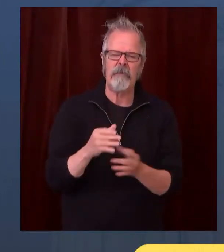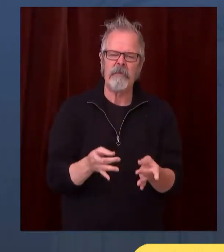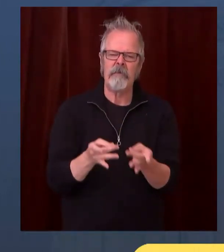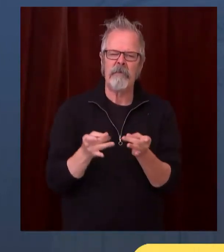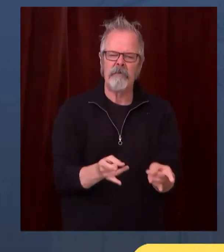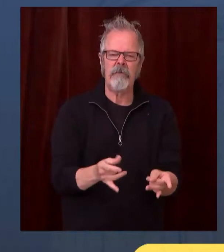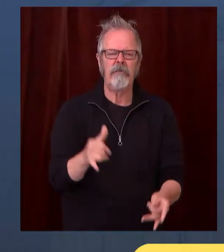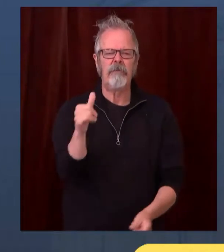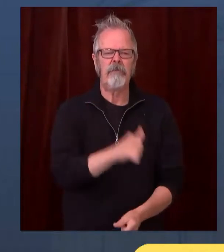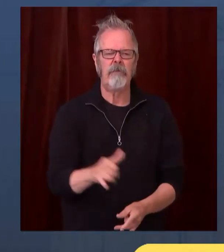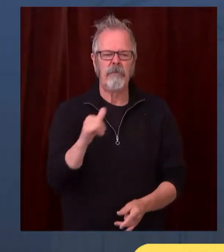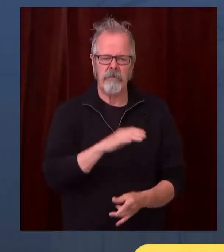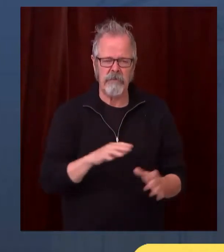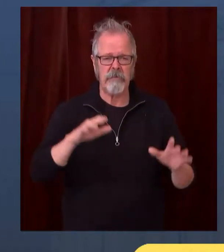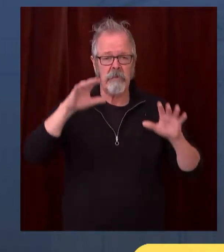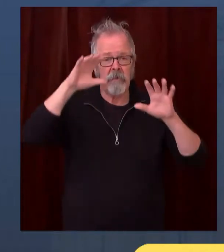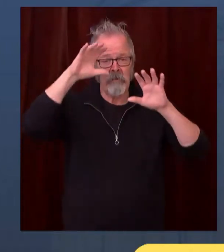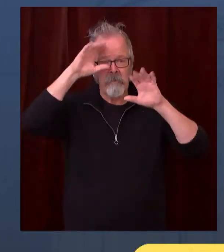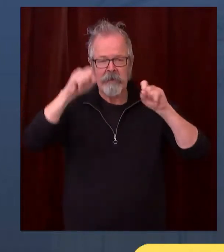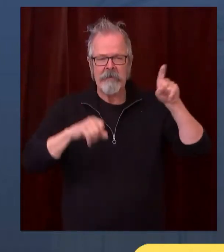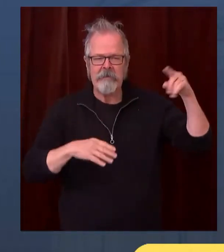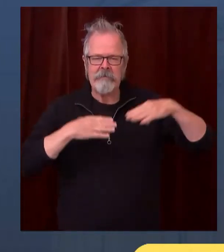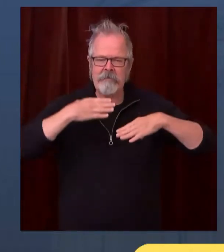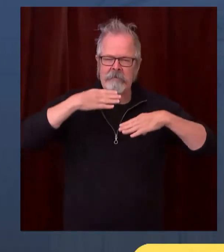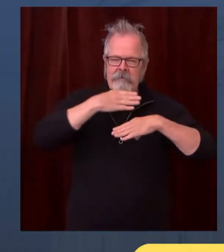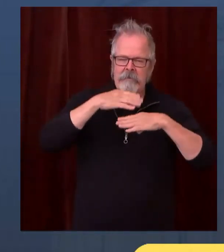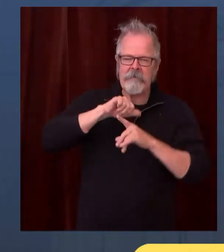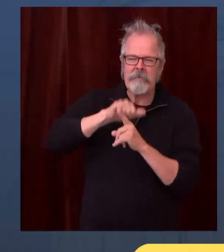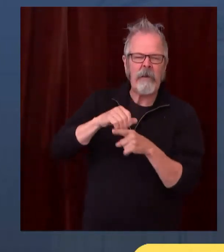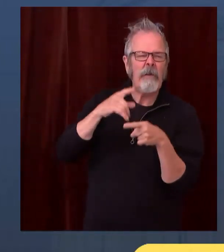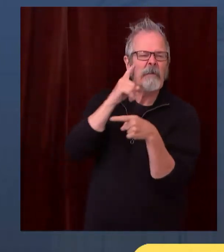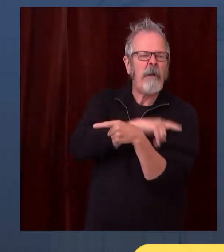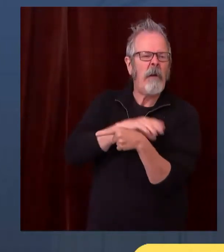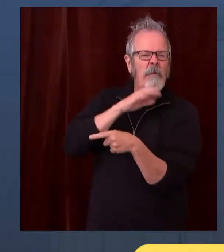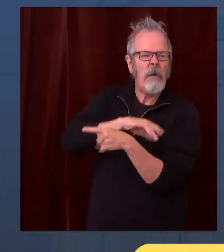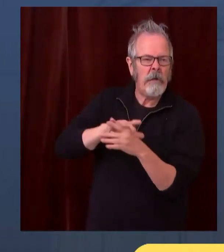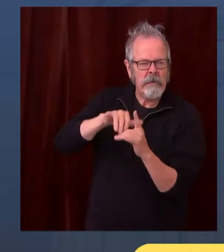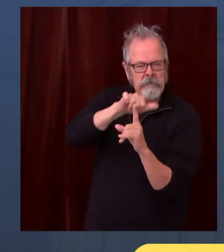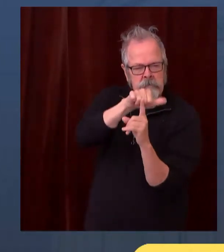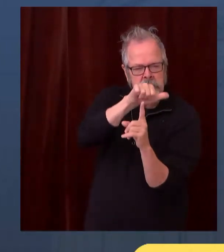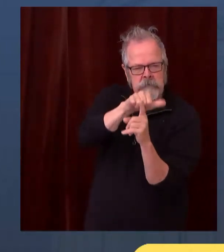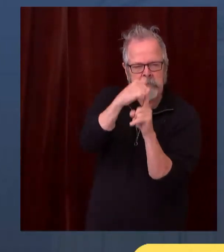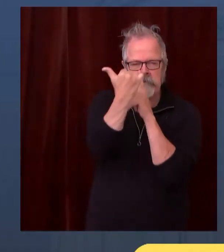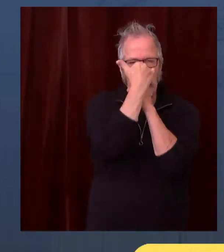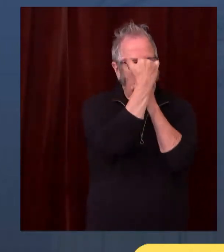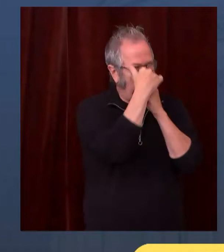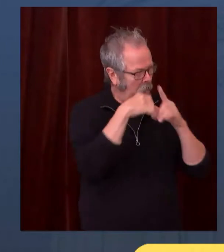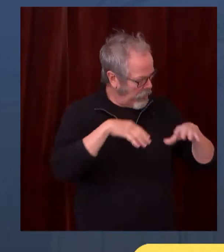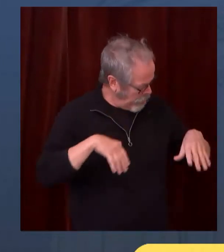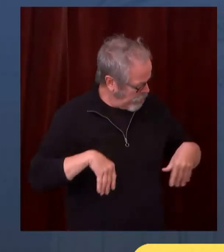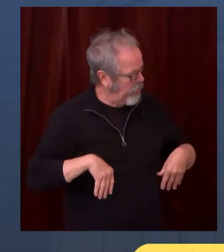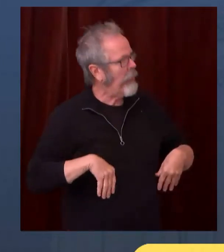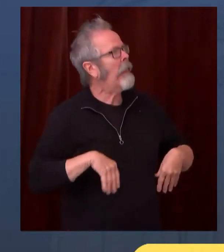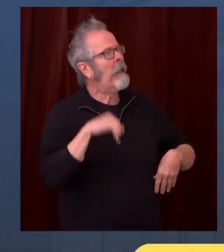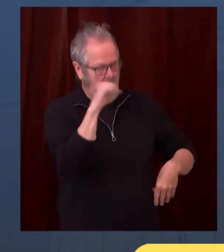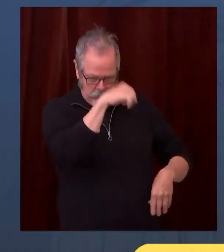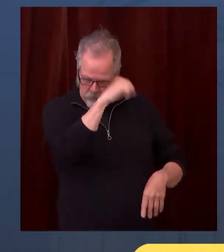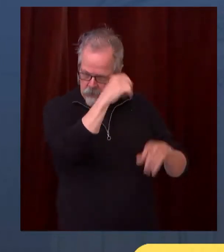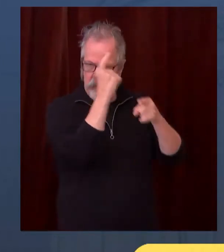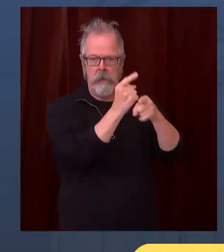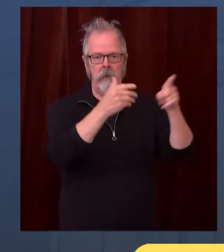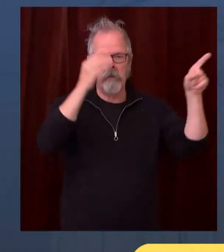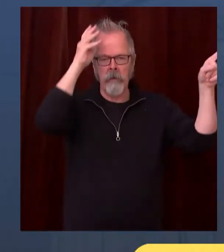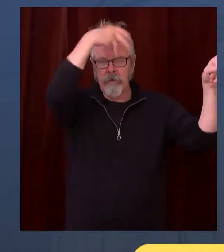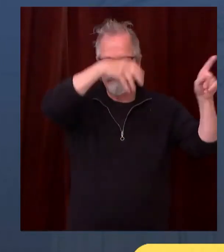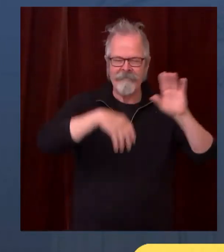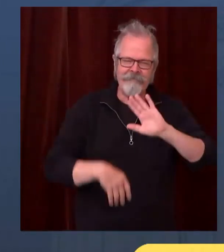voting system are just that, and they're unacceptable, and they should not stand. Both Republicans and Democrats in our state have recognized